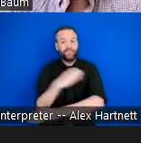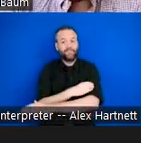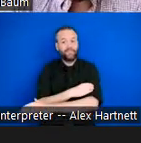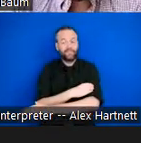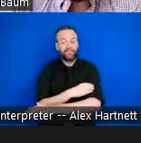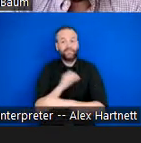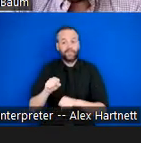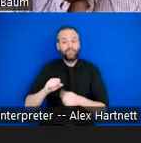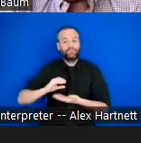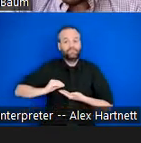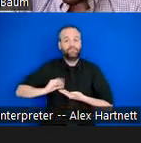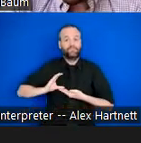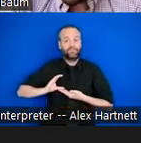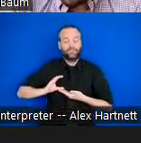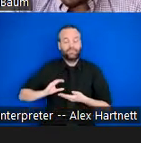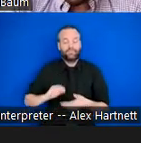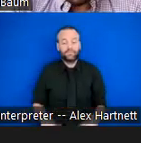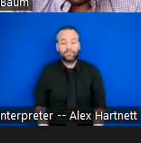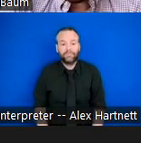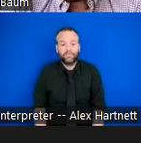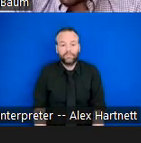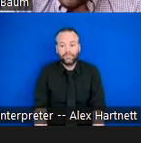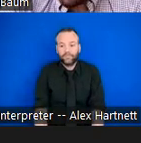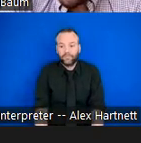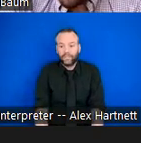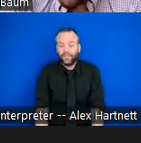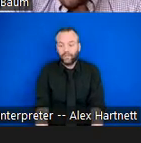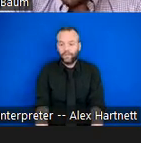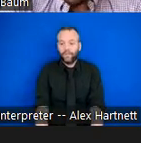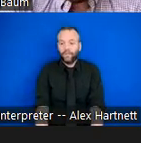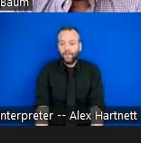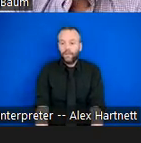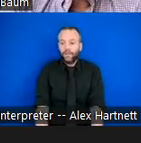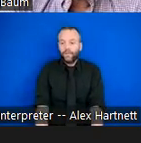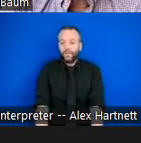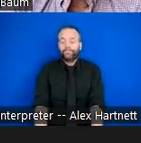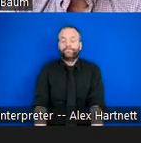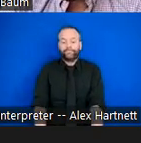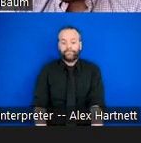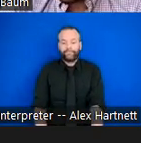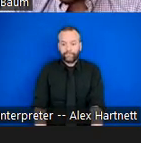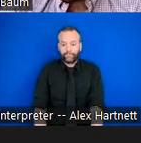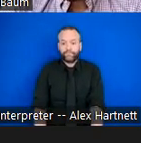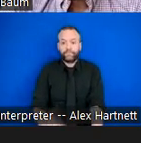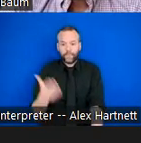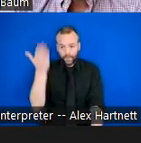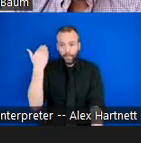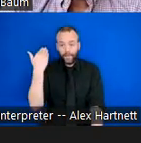I had an opportunity when I was with the county and the Family Advocate Program to do an